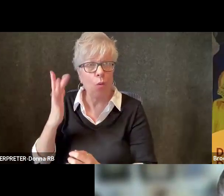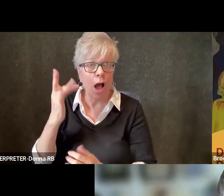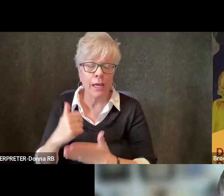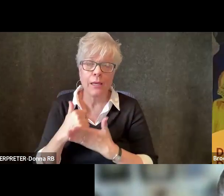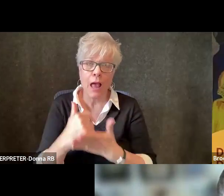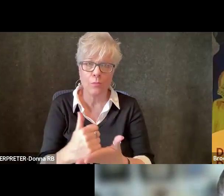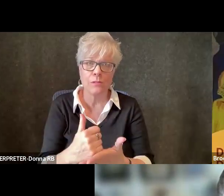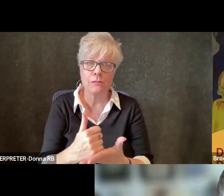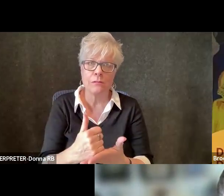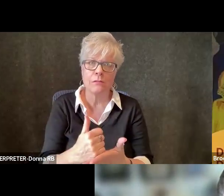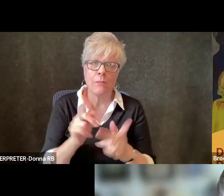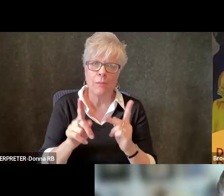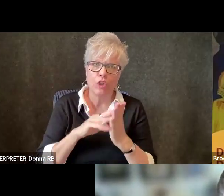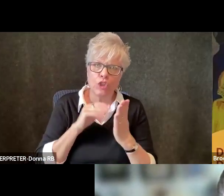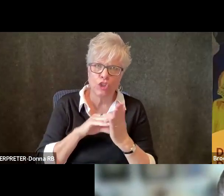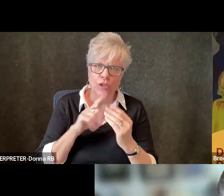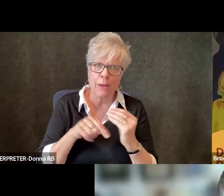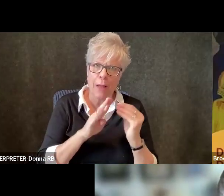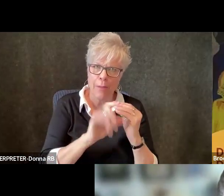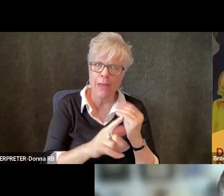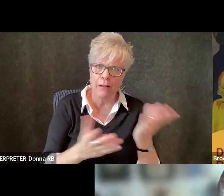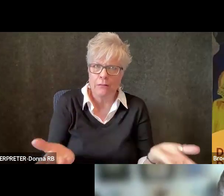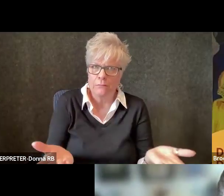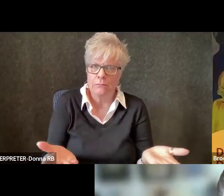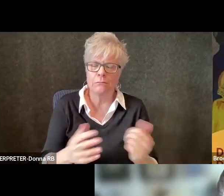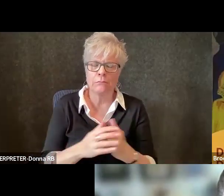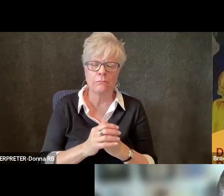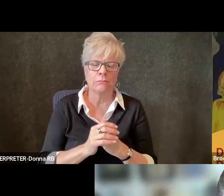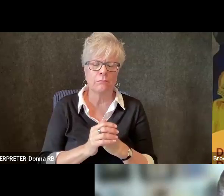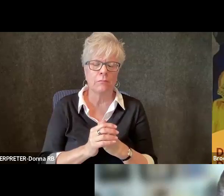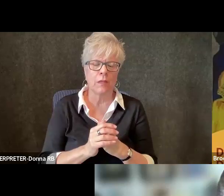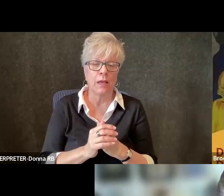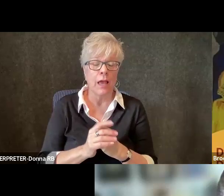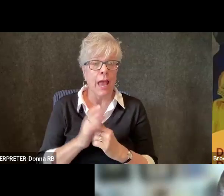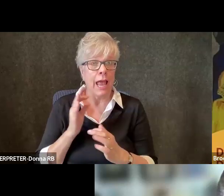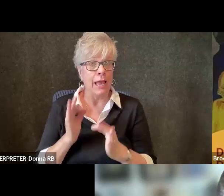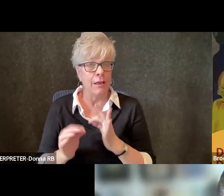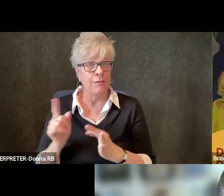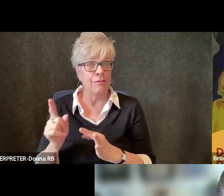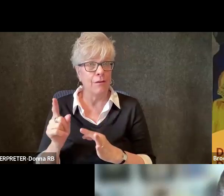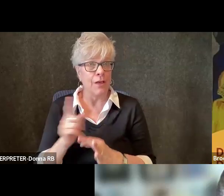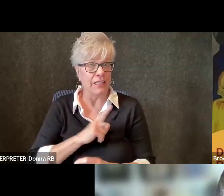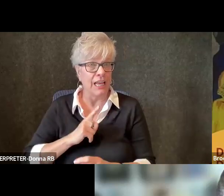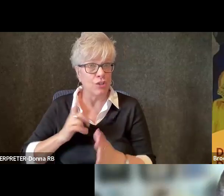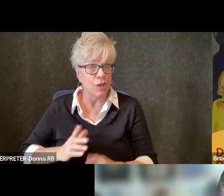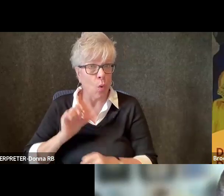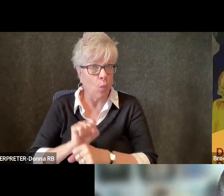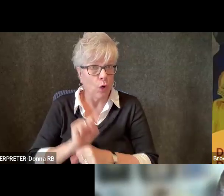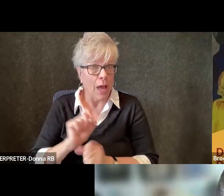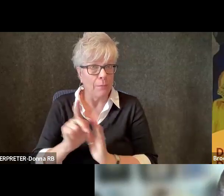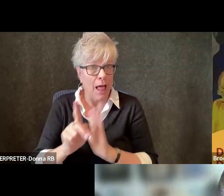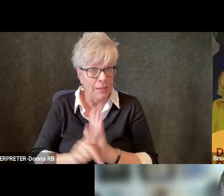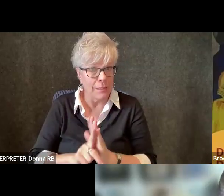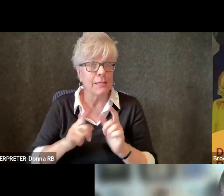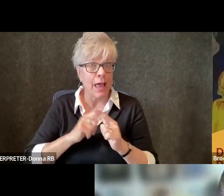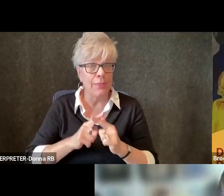those who are working on these policies and moving them through quickly. And sometimes we don't